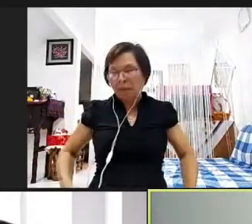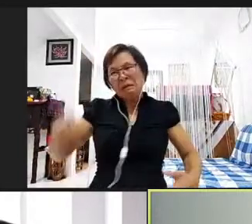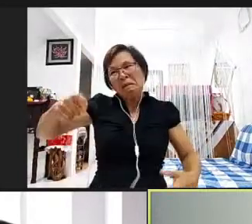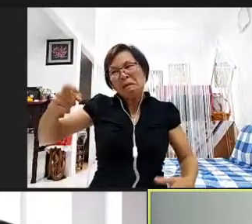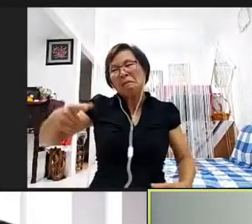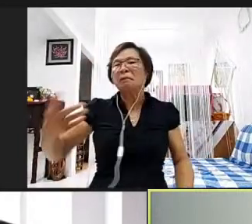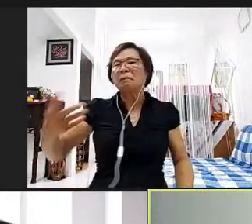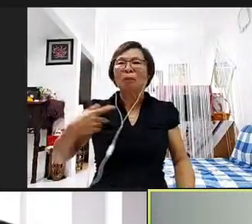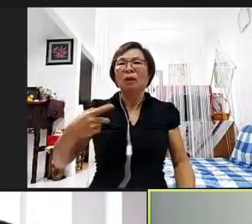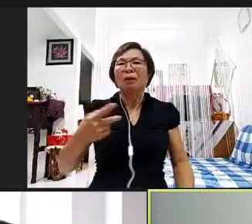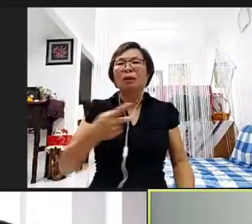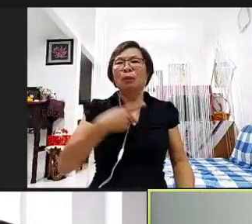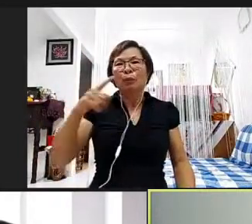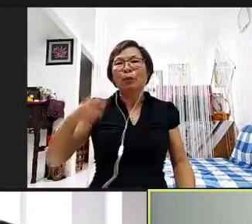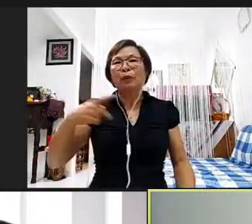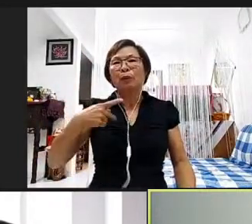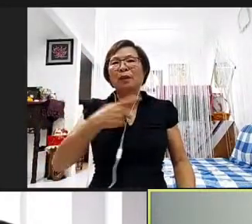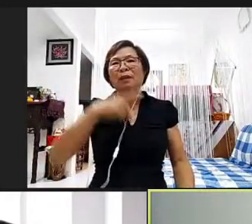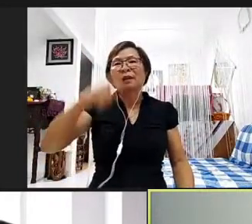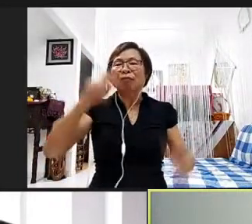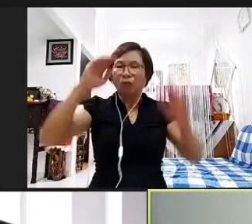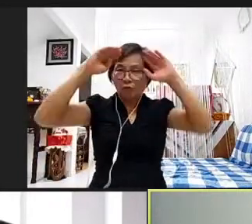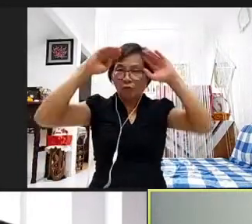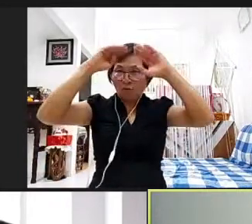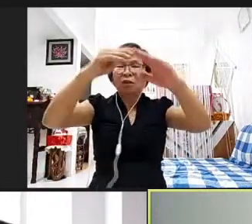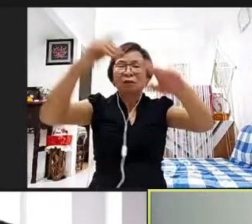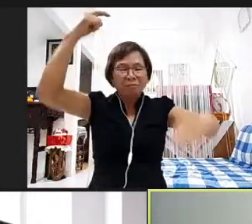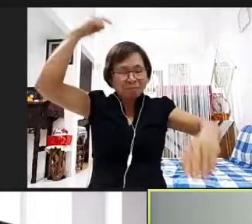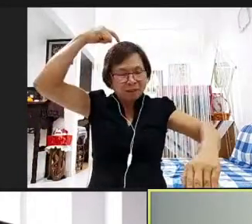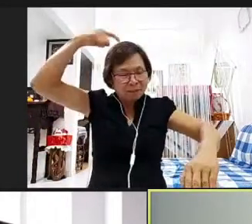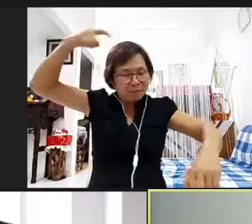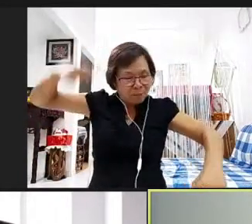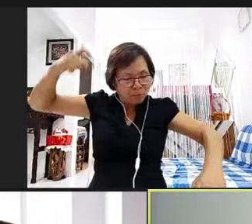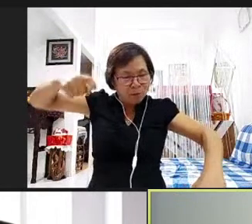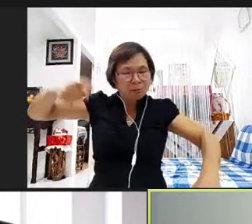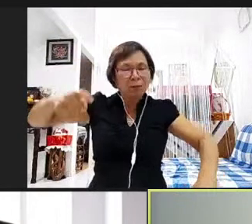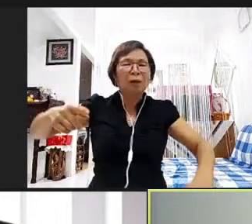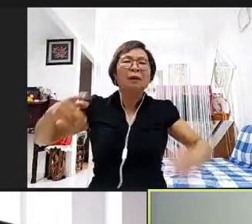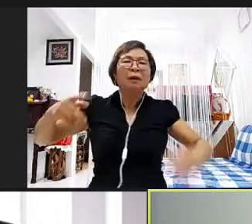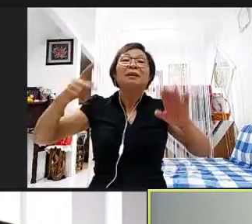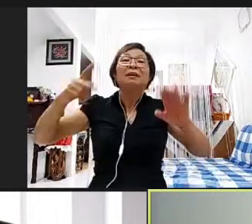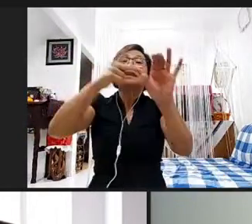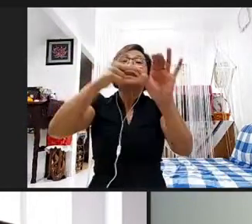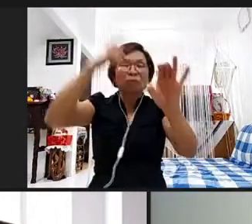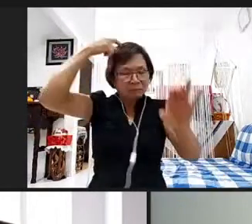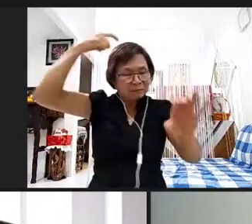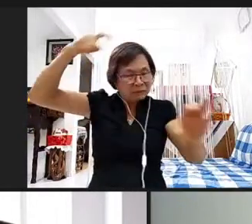we need to also focus on their mental needs, their psychological needs.